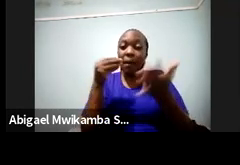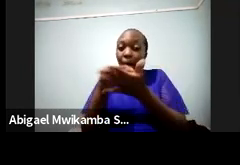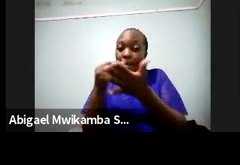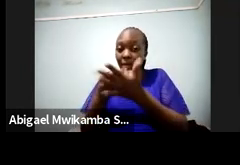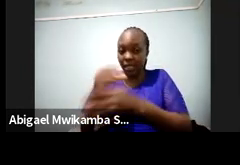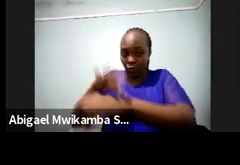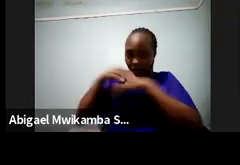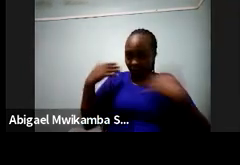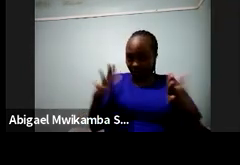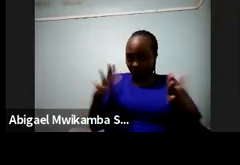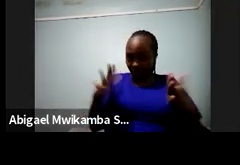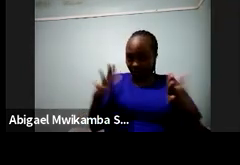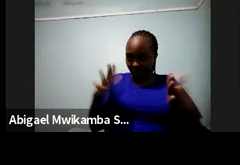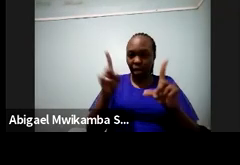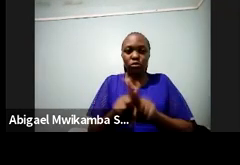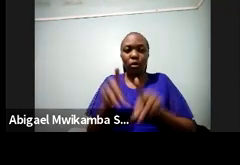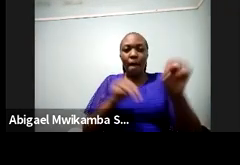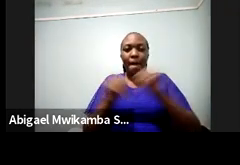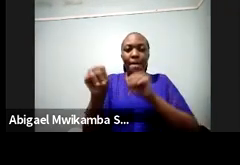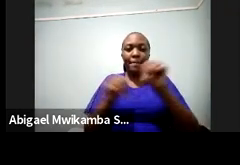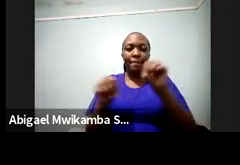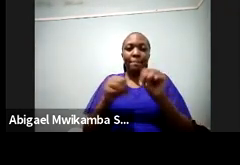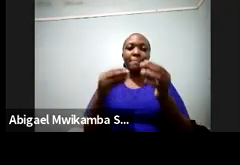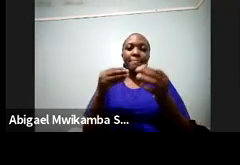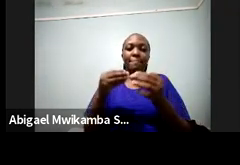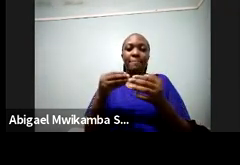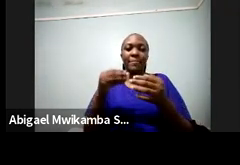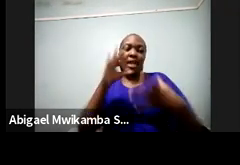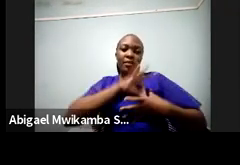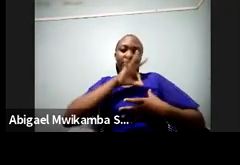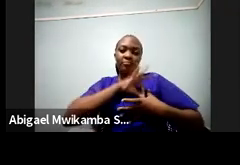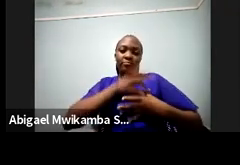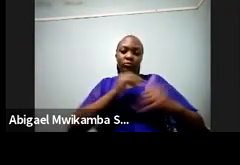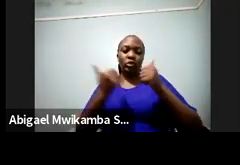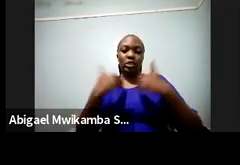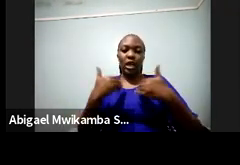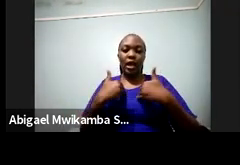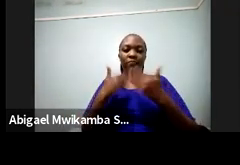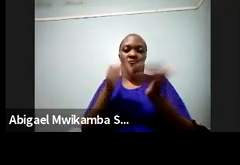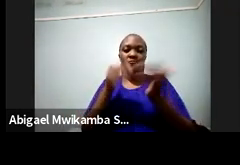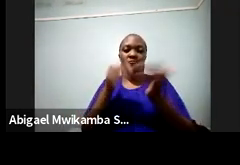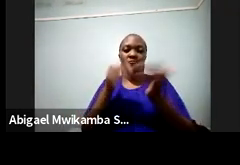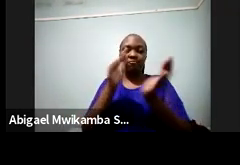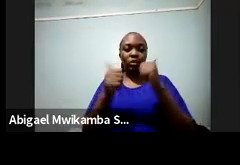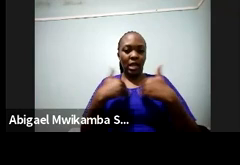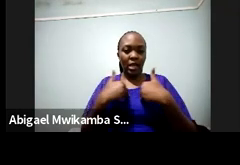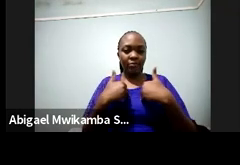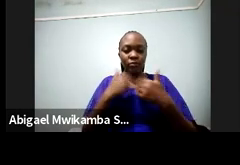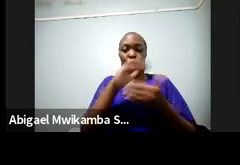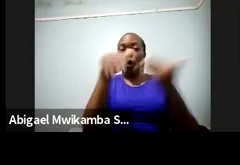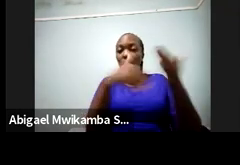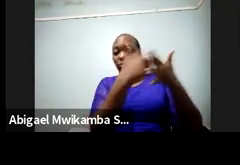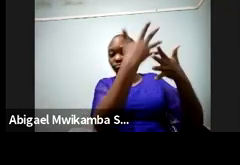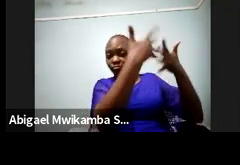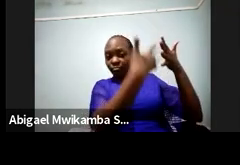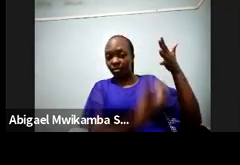literacy that will help you progress or give value for your money. Everything you